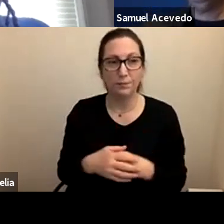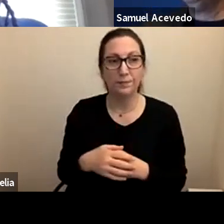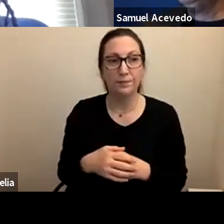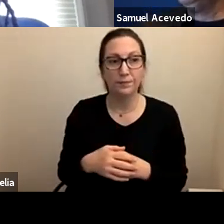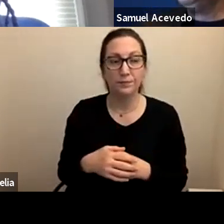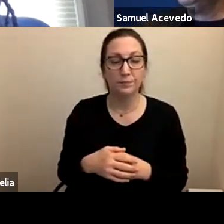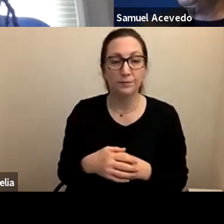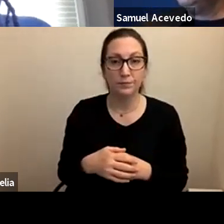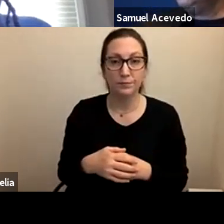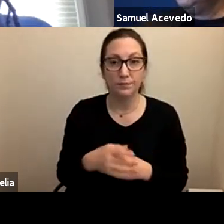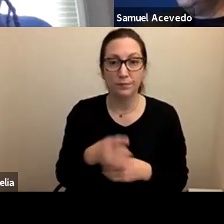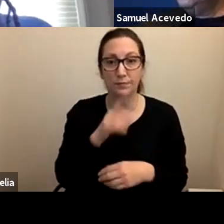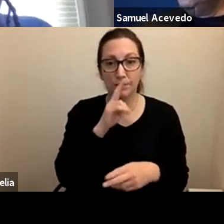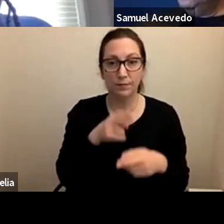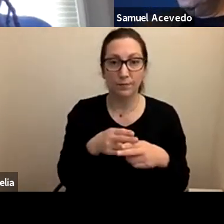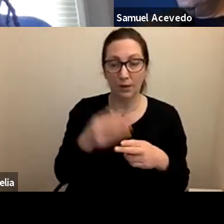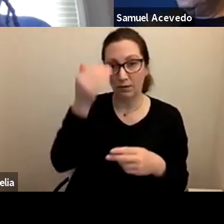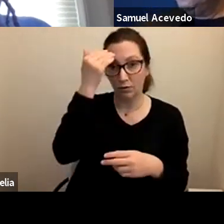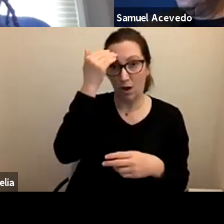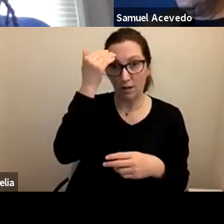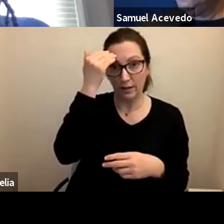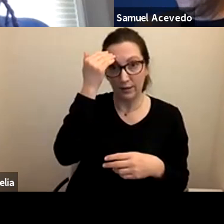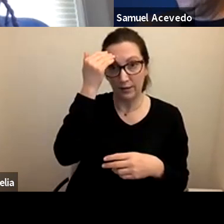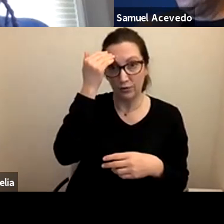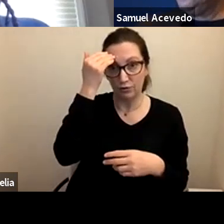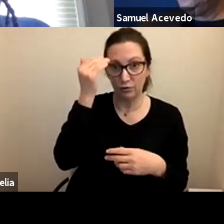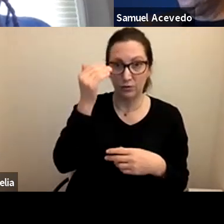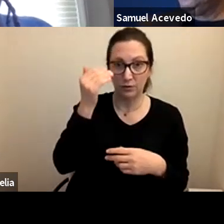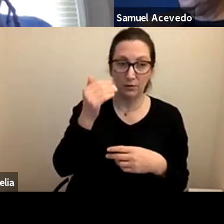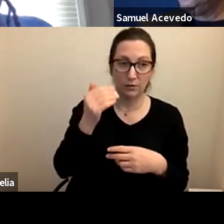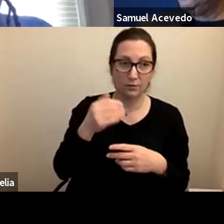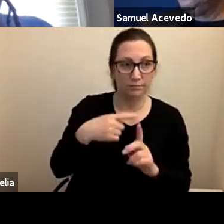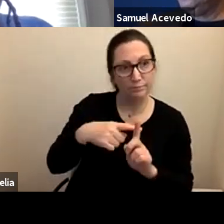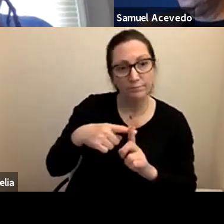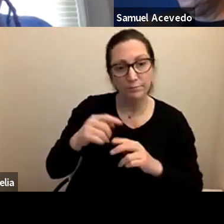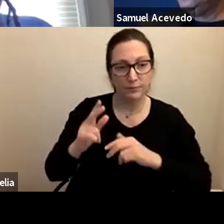You want knowledge to be constructive in a positive way.